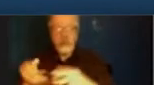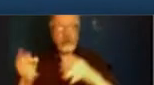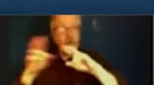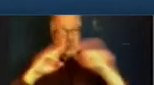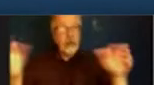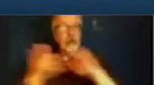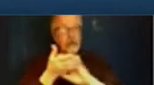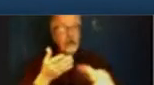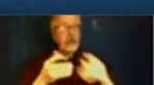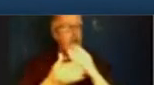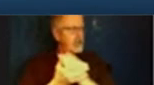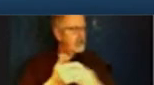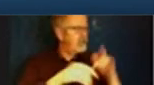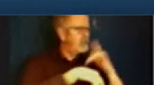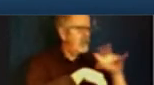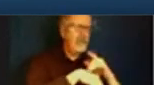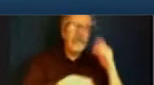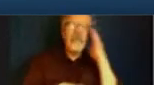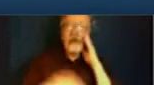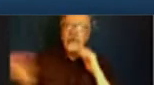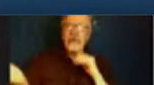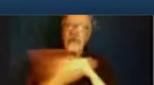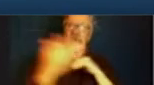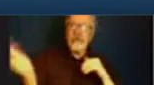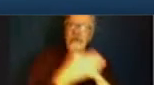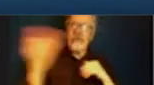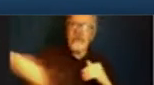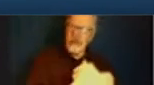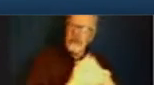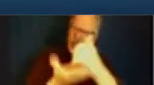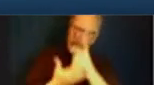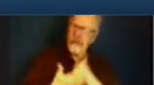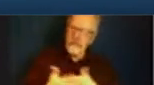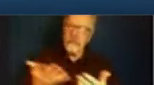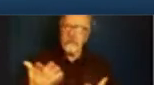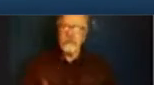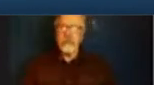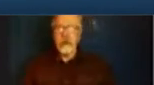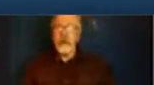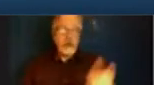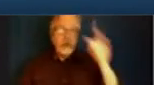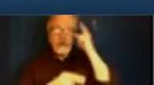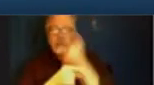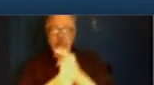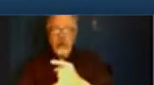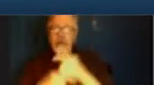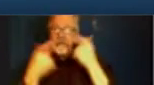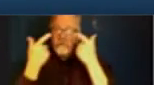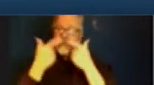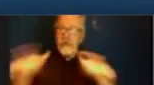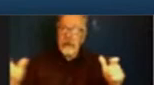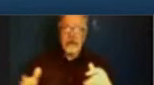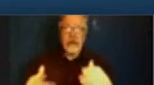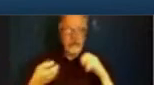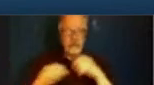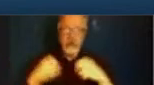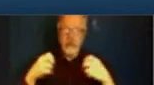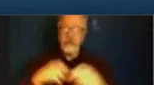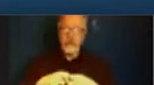doing to take care of that? You bet. This is a legitimate issue that we are working to help improve and have done things and will do